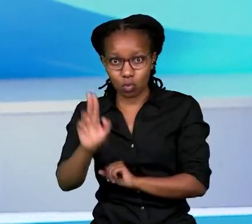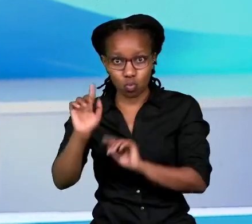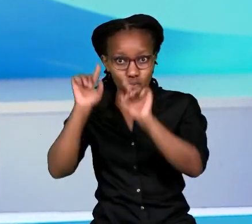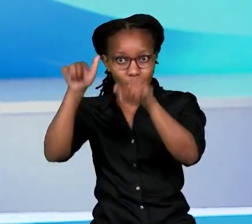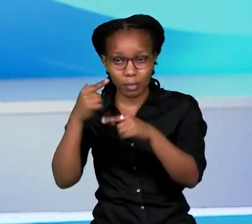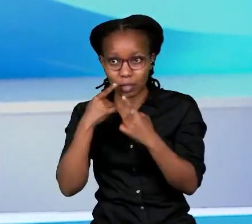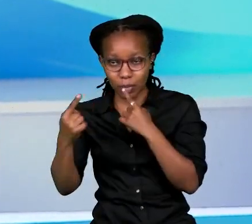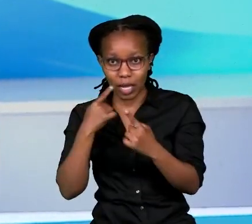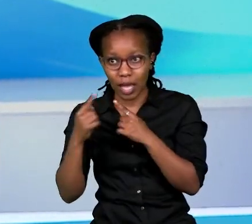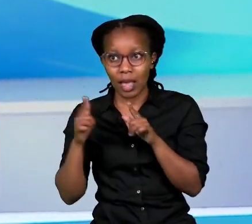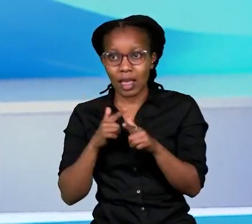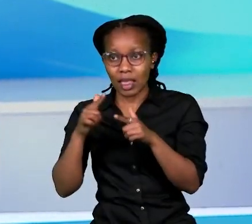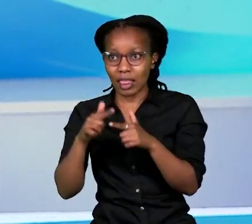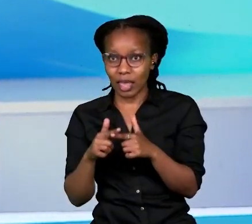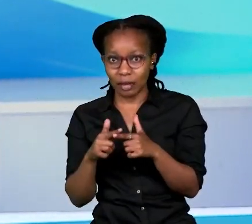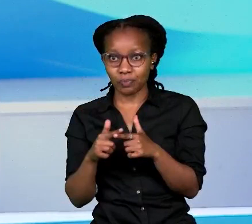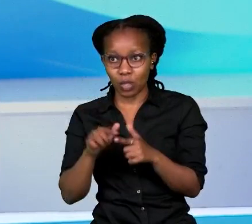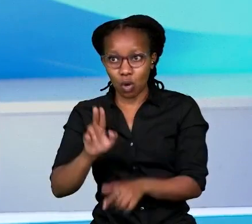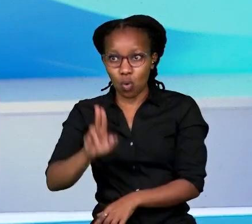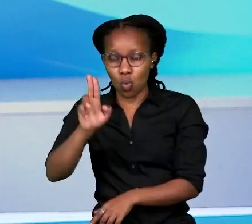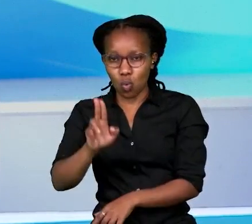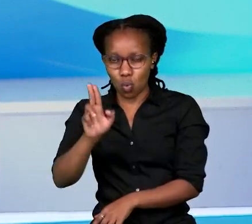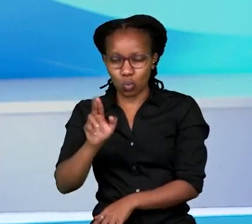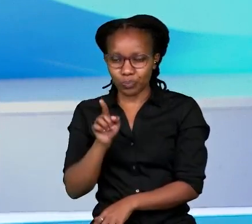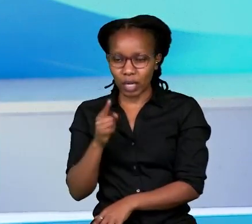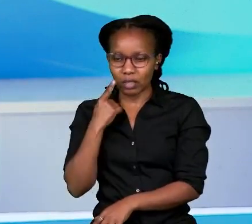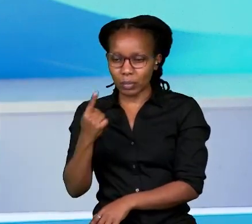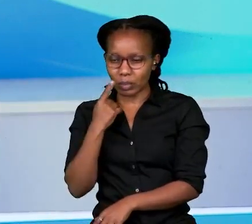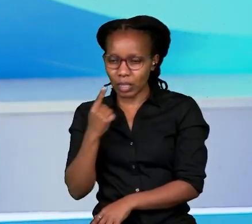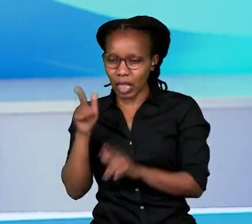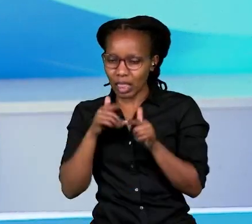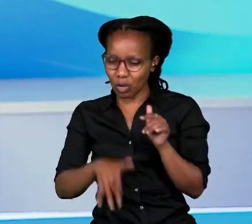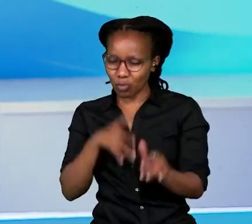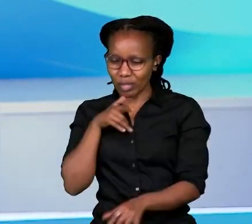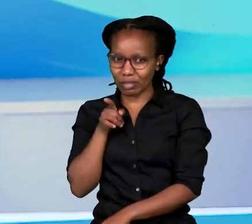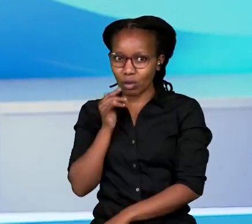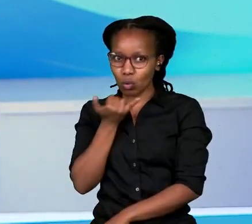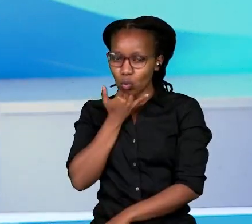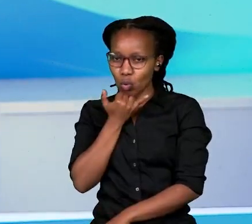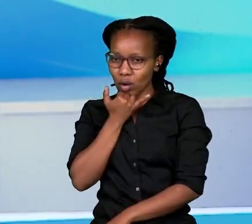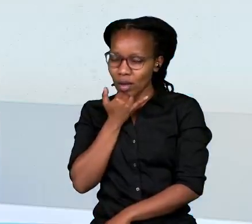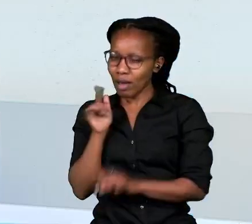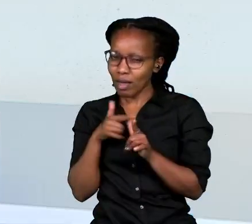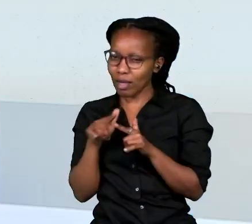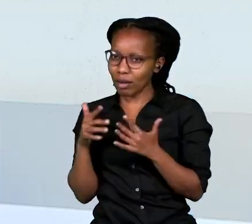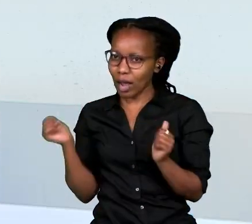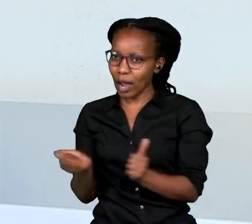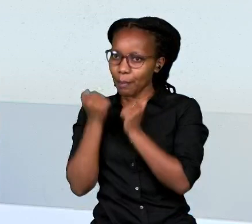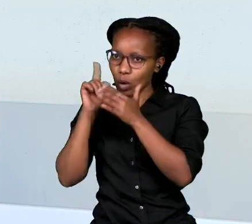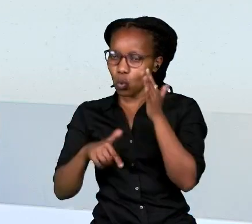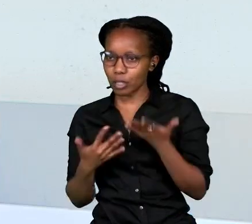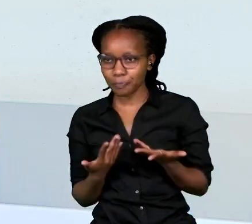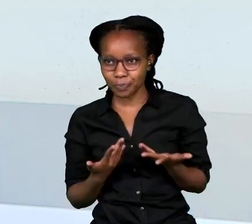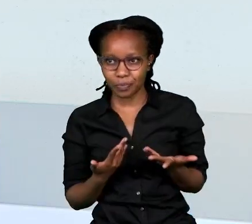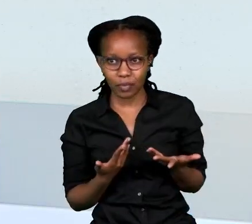he utters words that you deem are not fit for the church. Who has failed? Before I come to who has